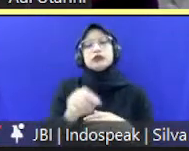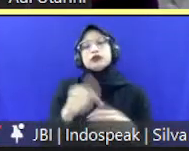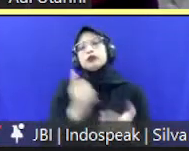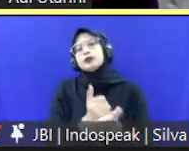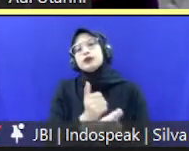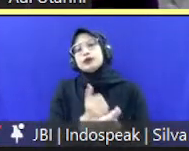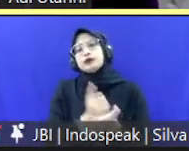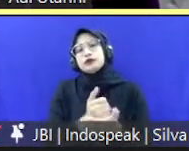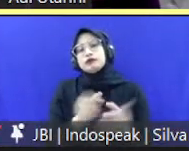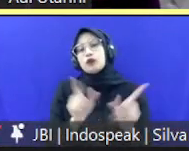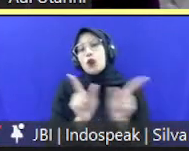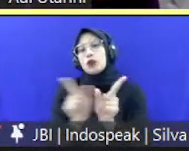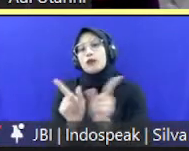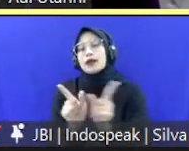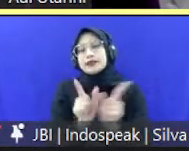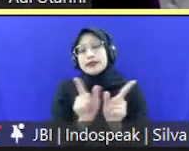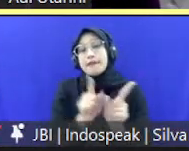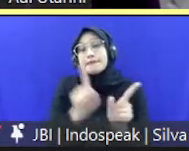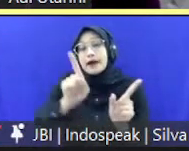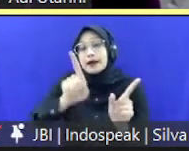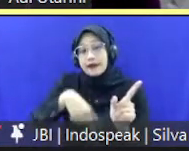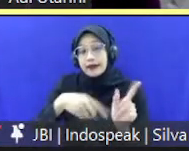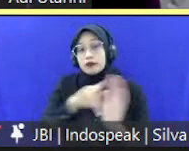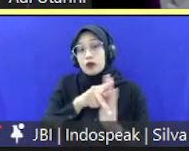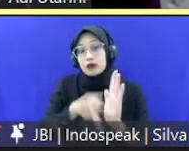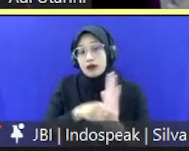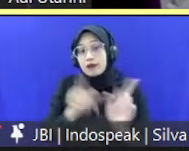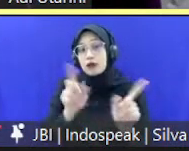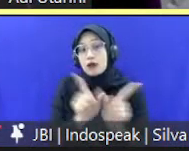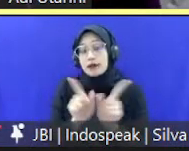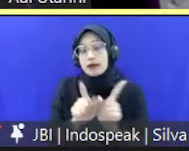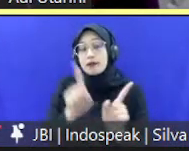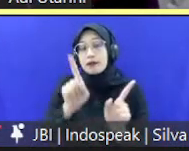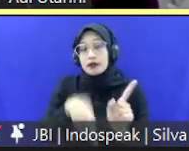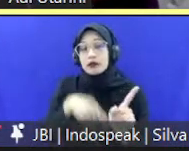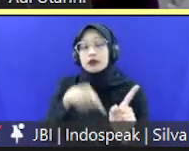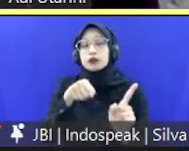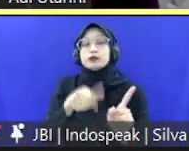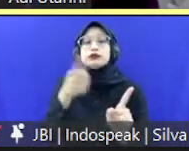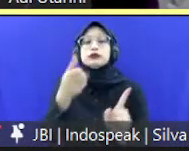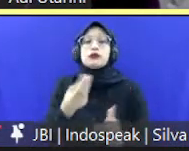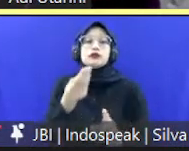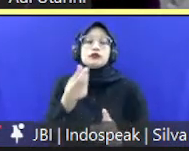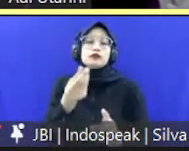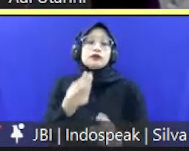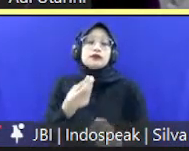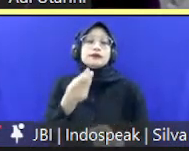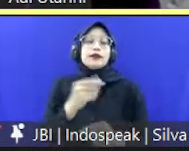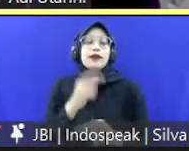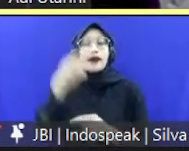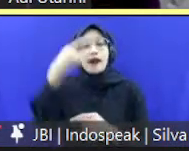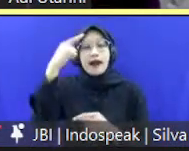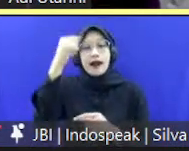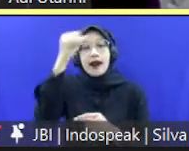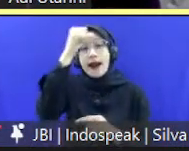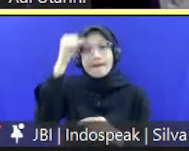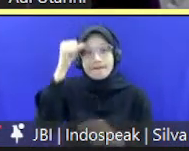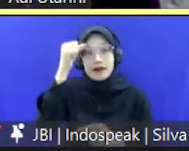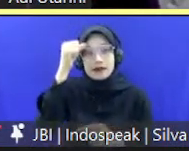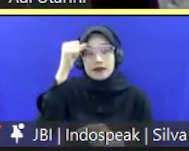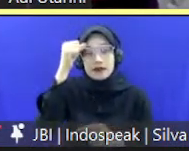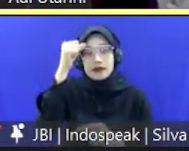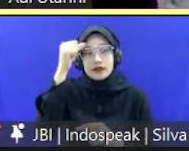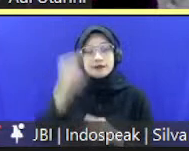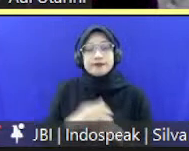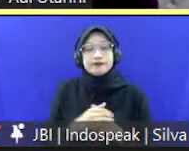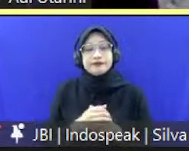cost saving in high density urban areas of Indonesia. Thus, this is the case of one